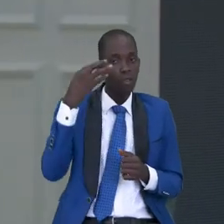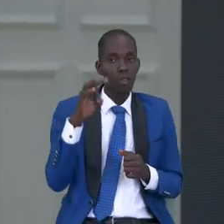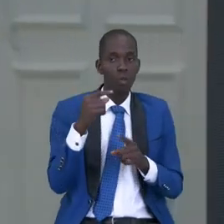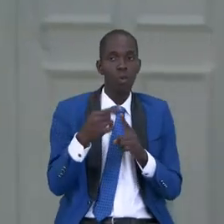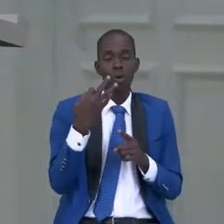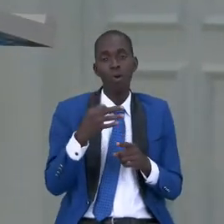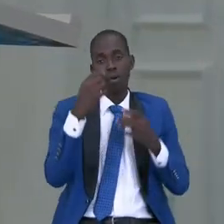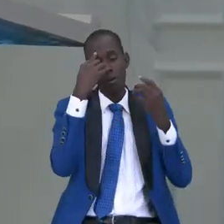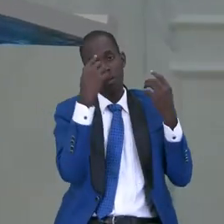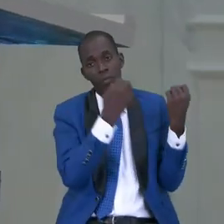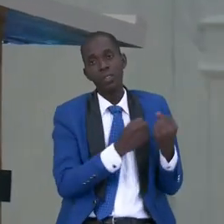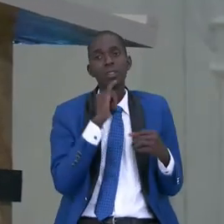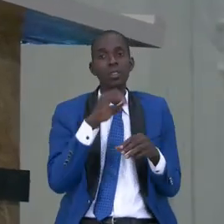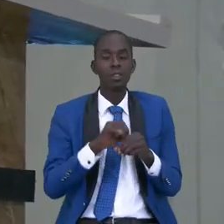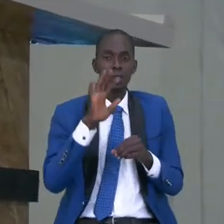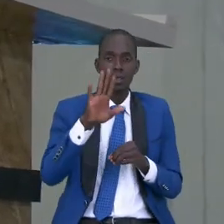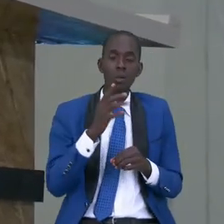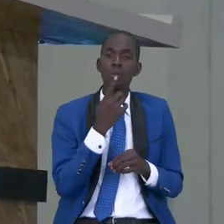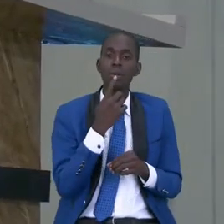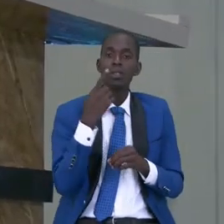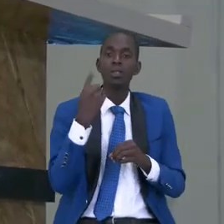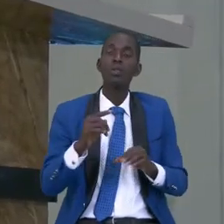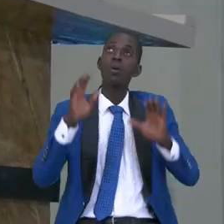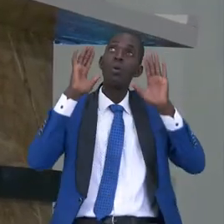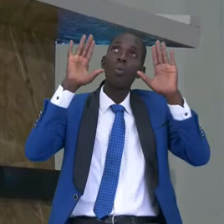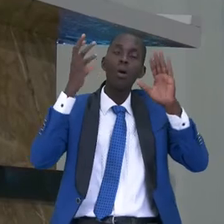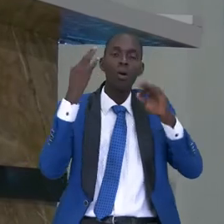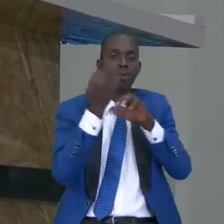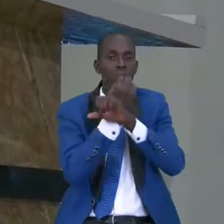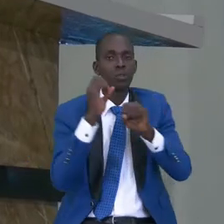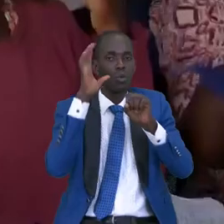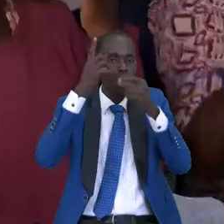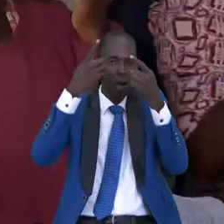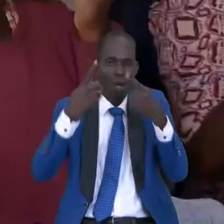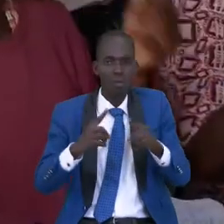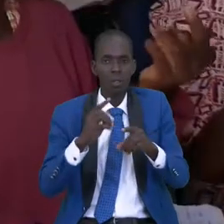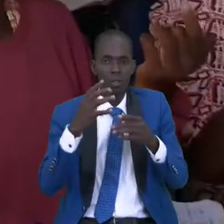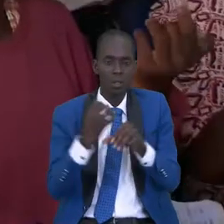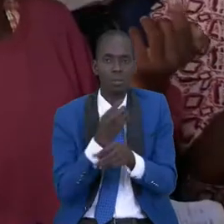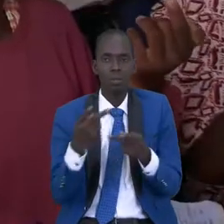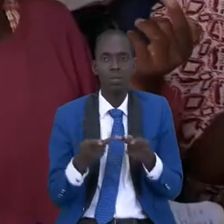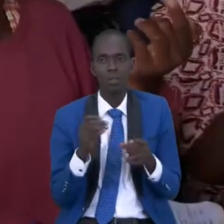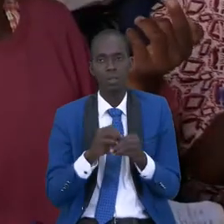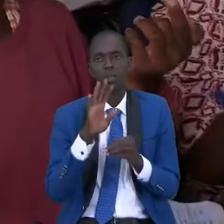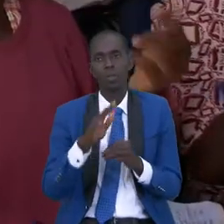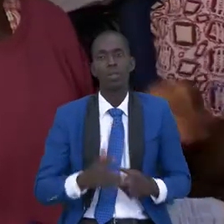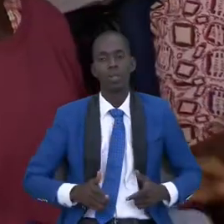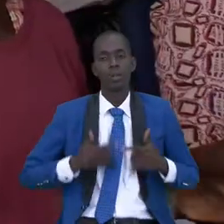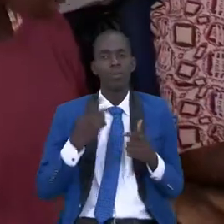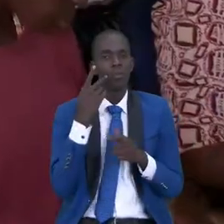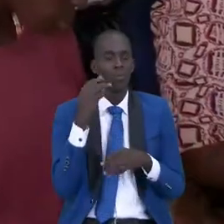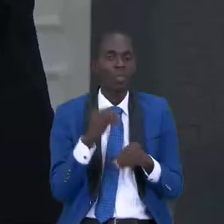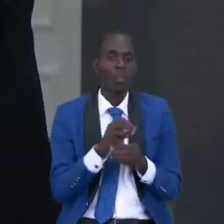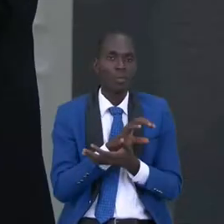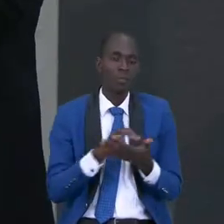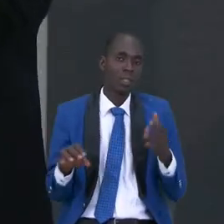mouth, the wonder of salvation will happen in your life. Look at this. Look at verse 9.